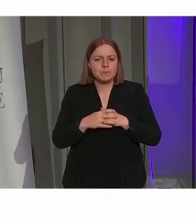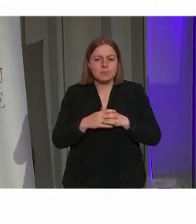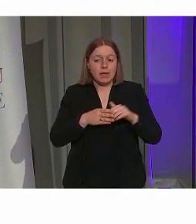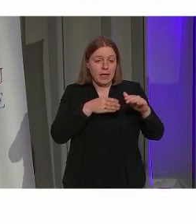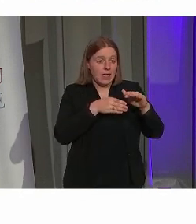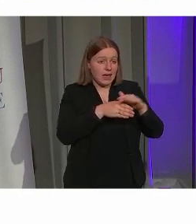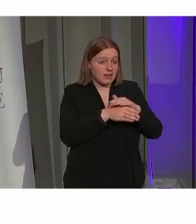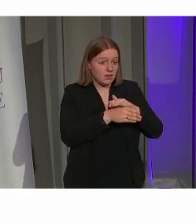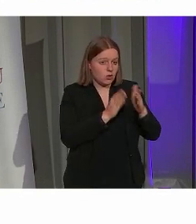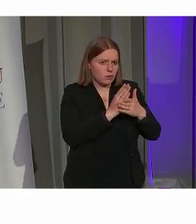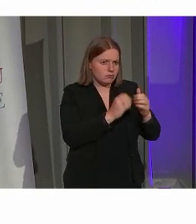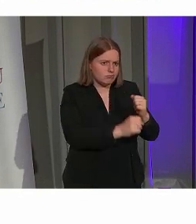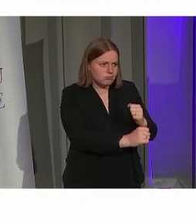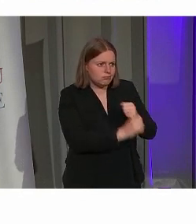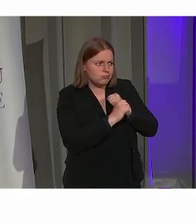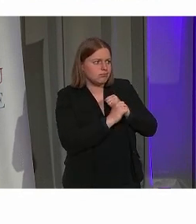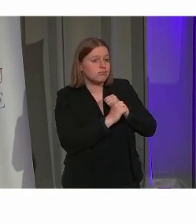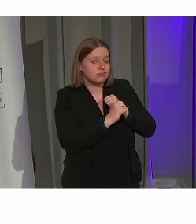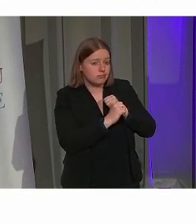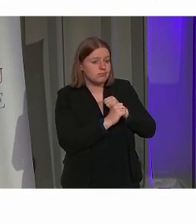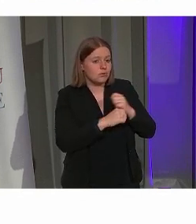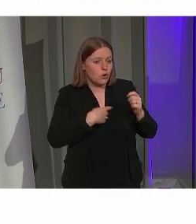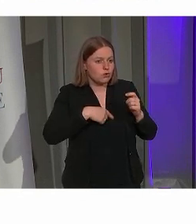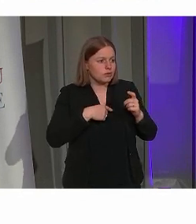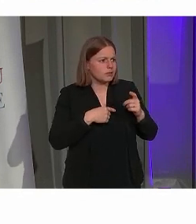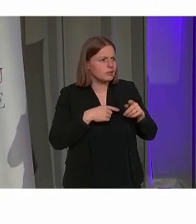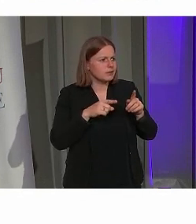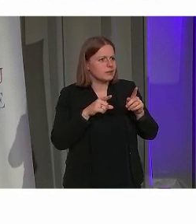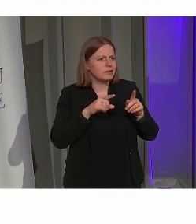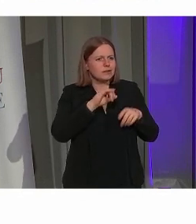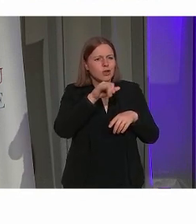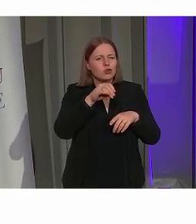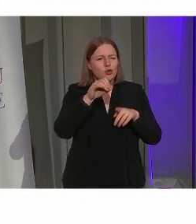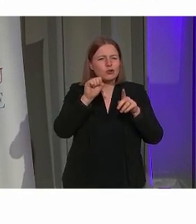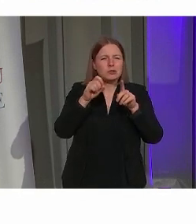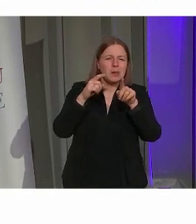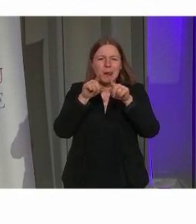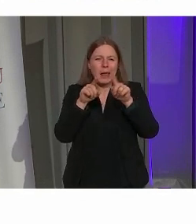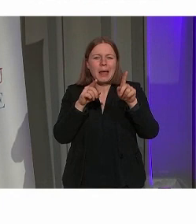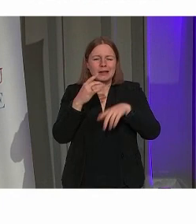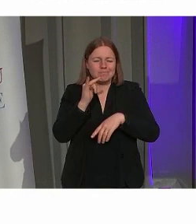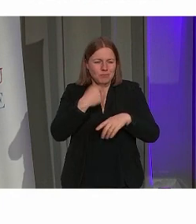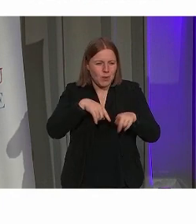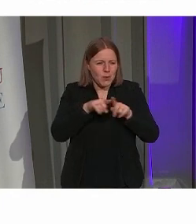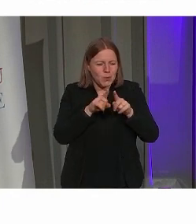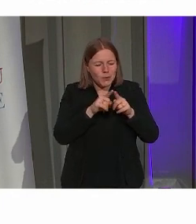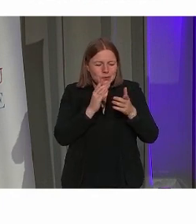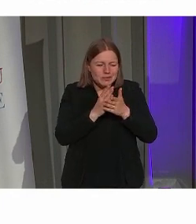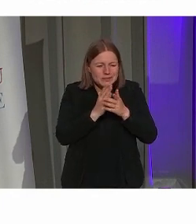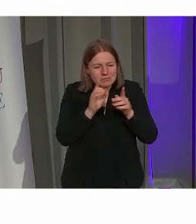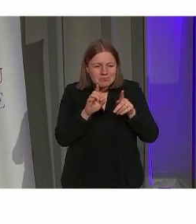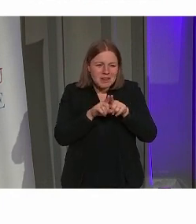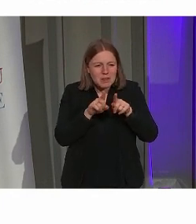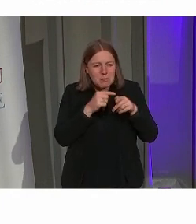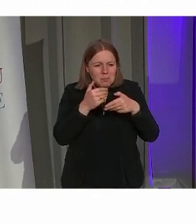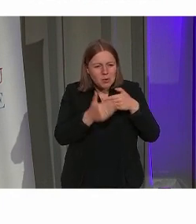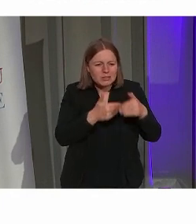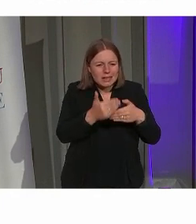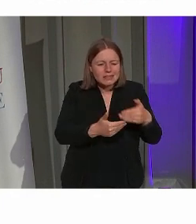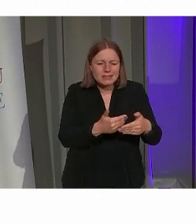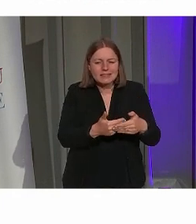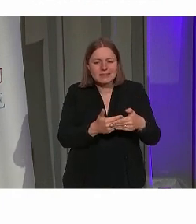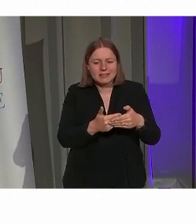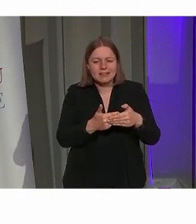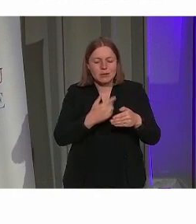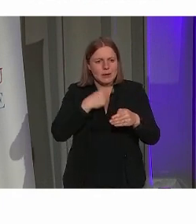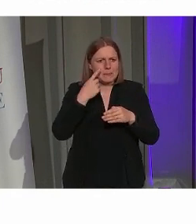partners. And under the guidance of Inter, we also started up this process based